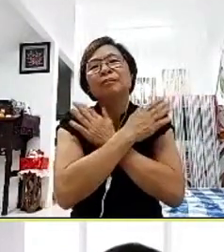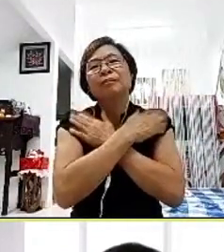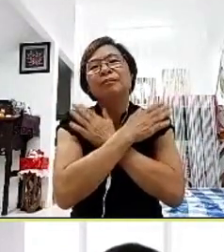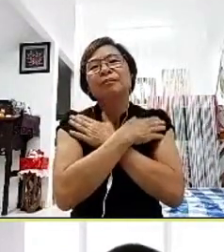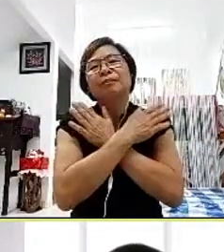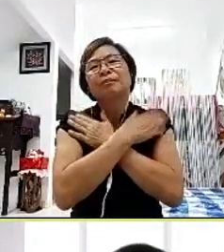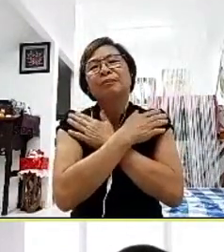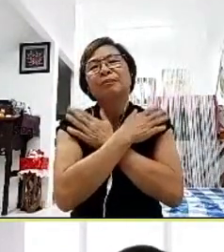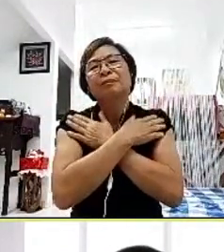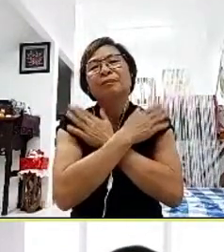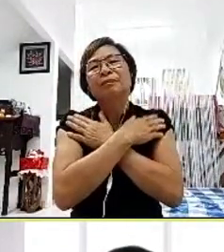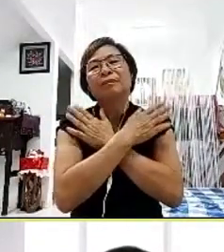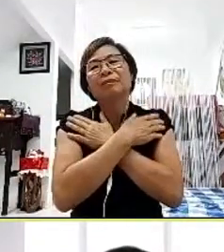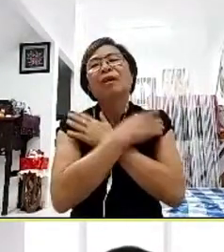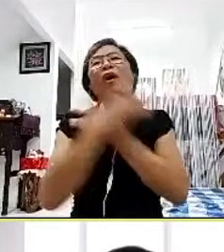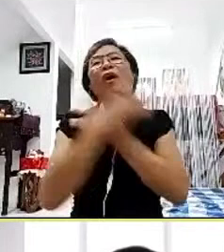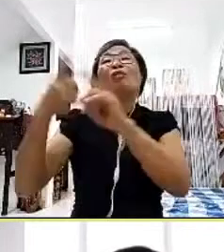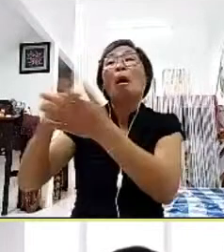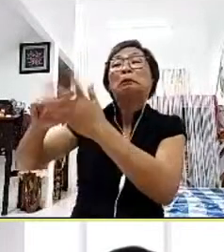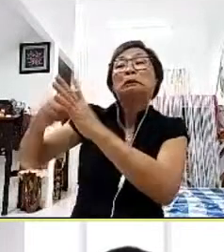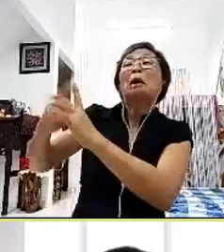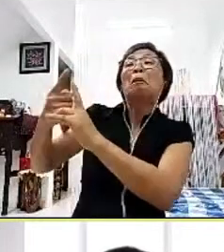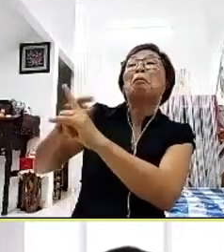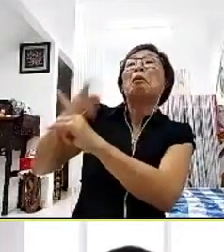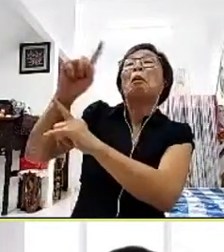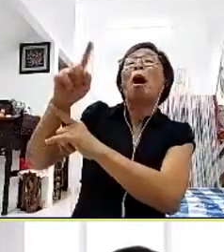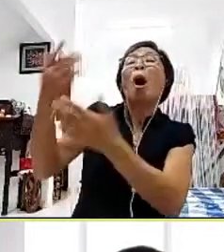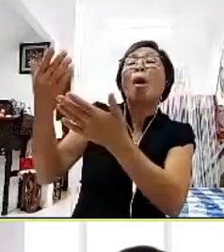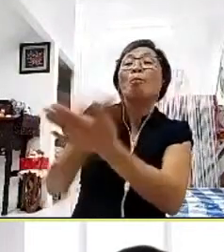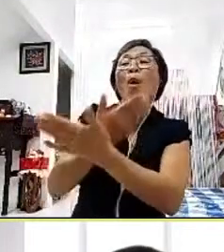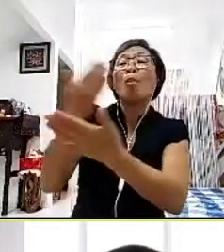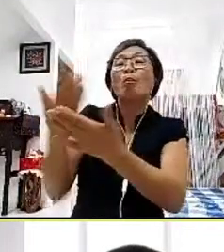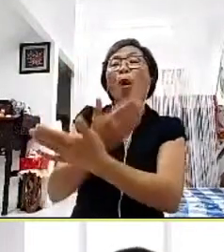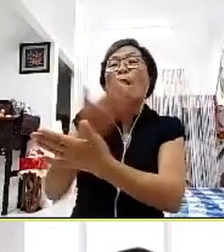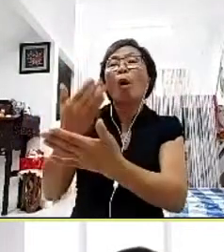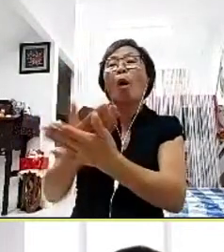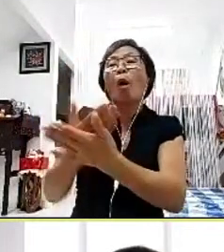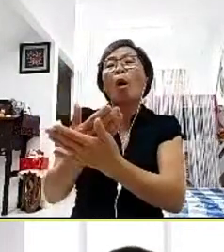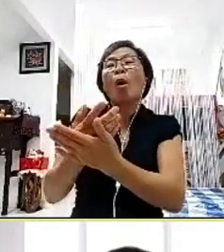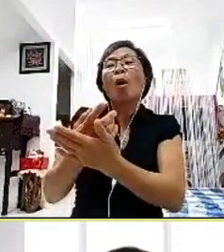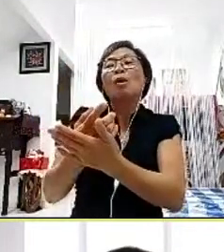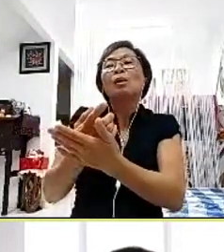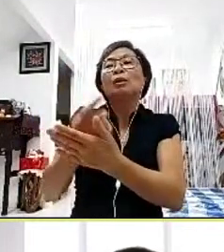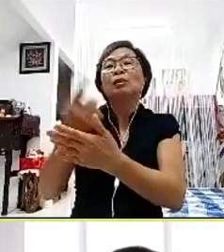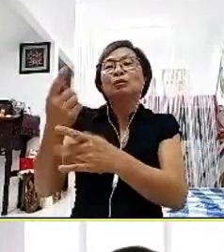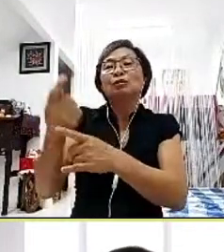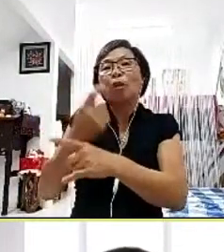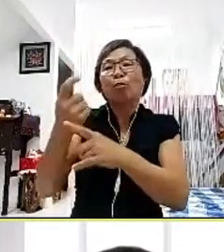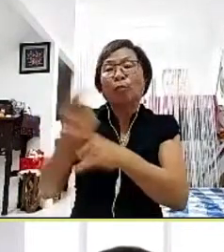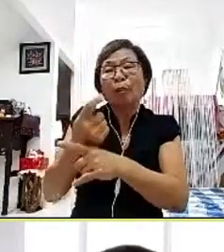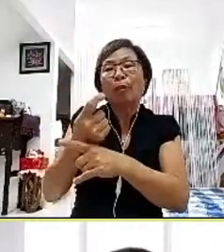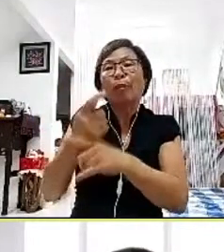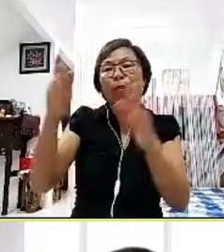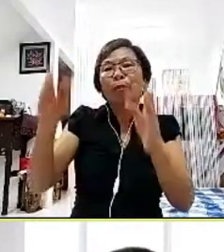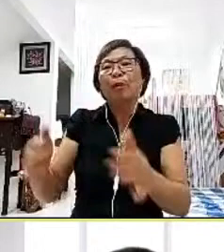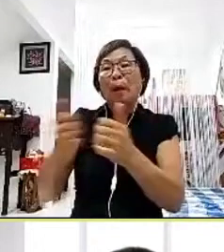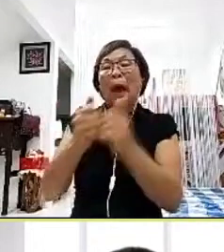butterfly hug originates from a modern psychotherapy method called EMDR, which is used to help people with